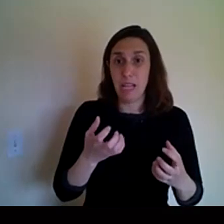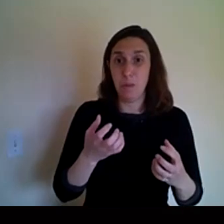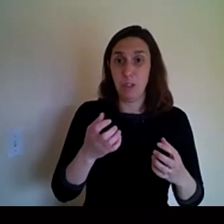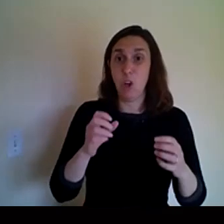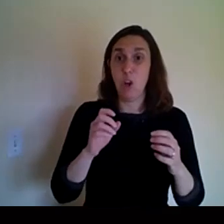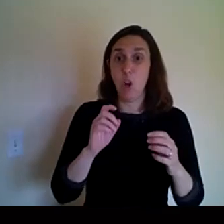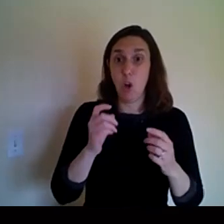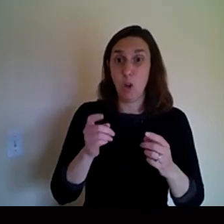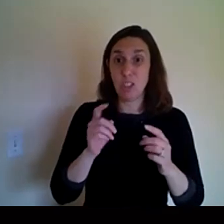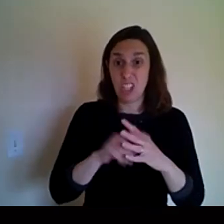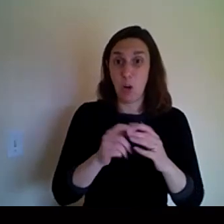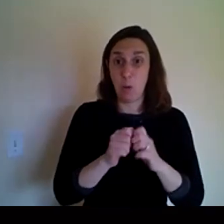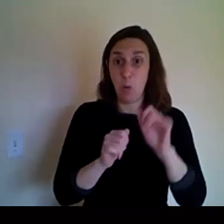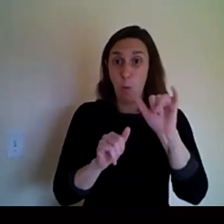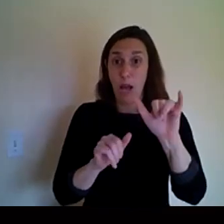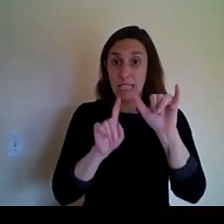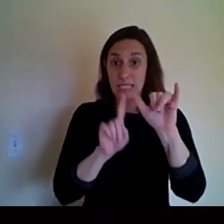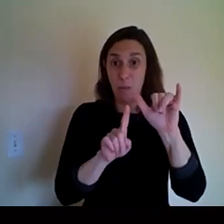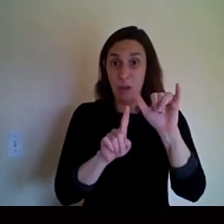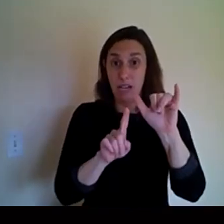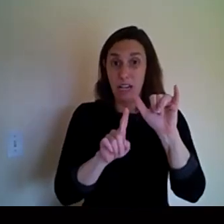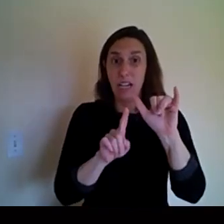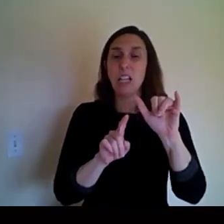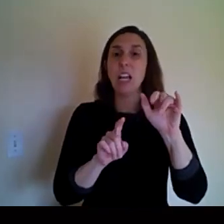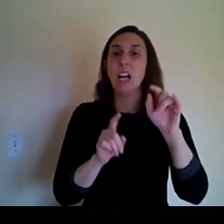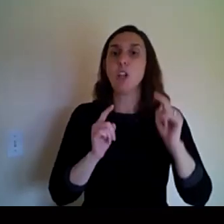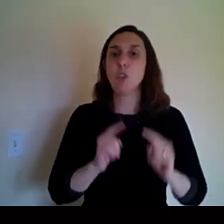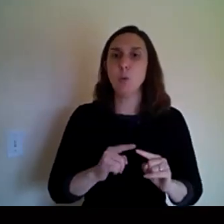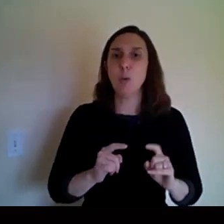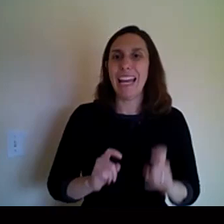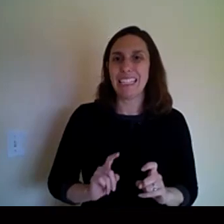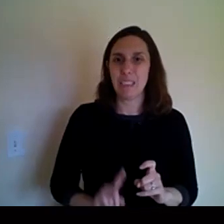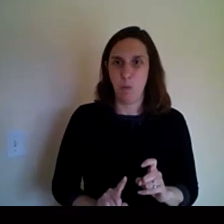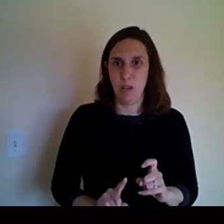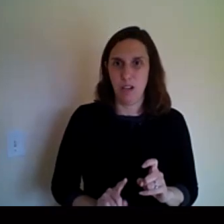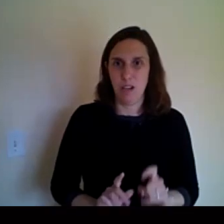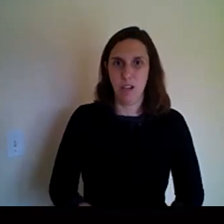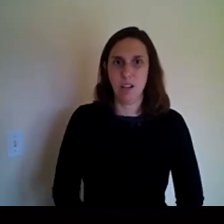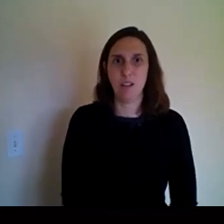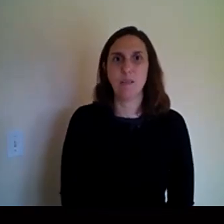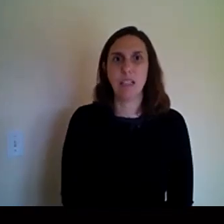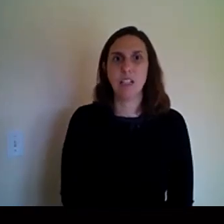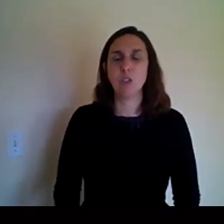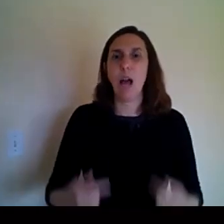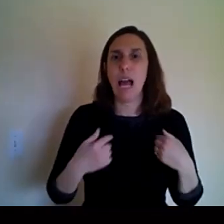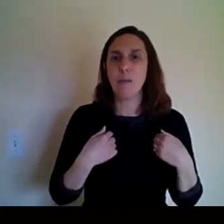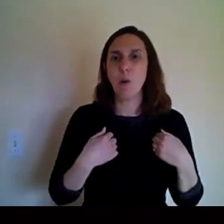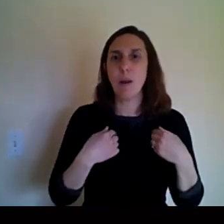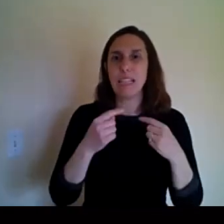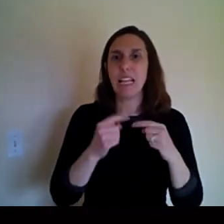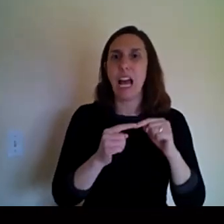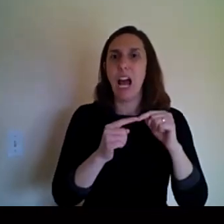this vertical line test says that I can have a function. If I want to go in the opposite